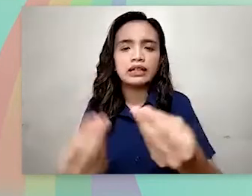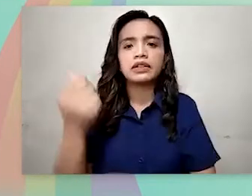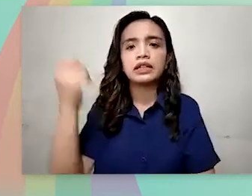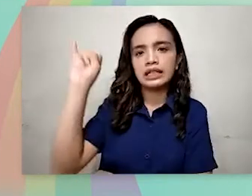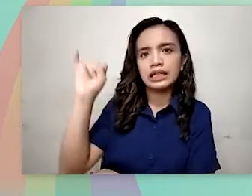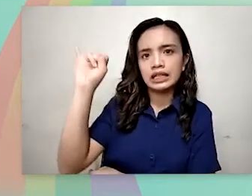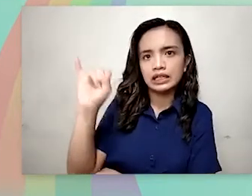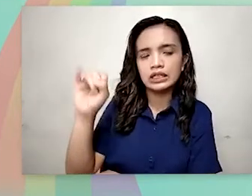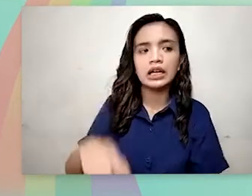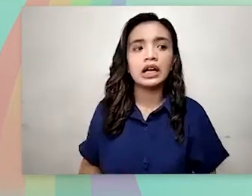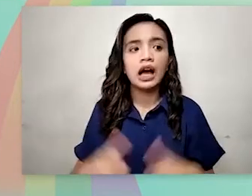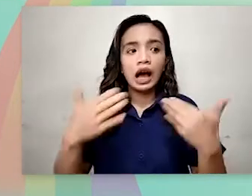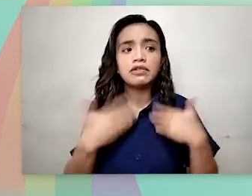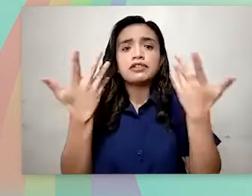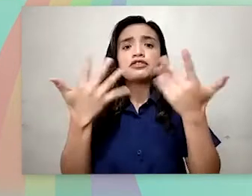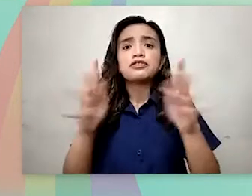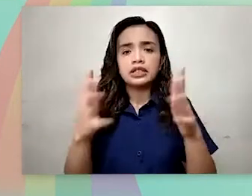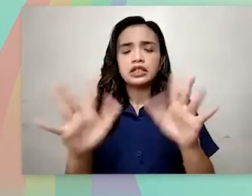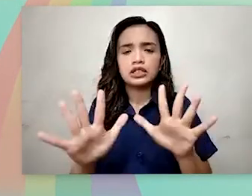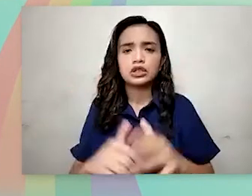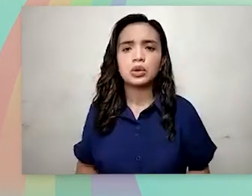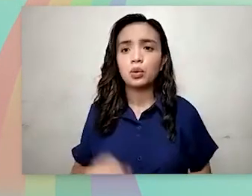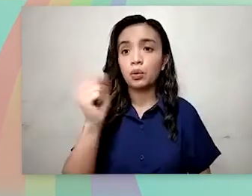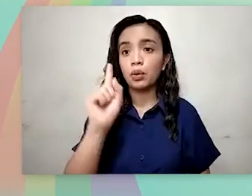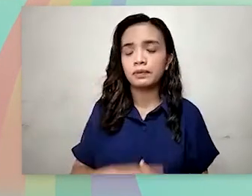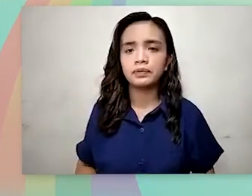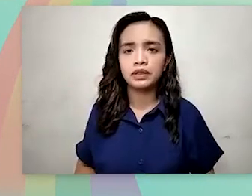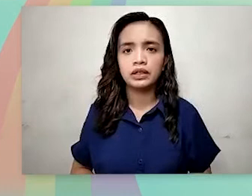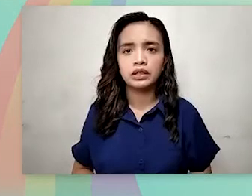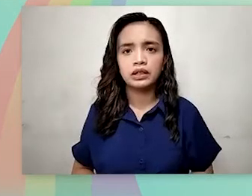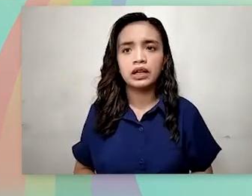provide insurance, life insurance for them. And then we